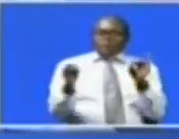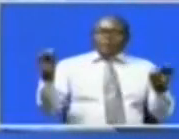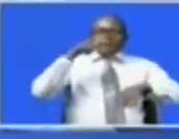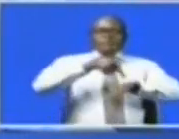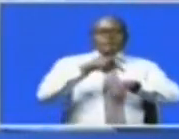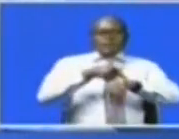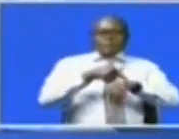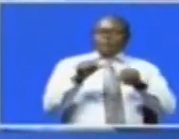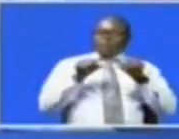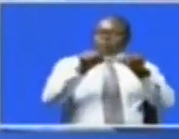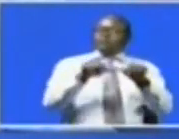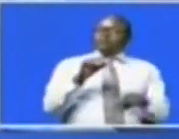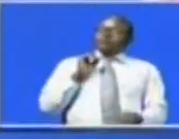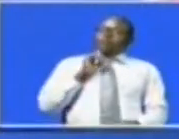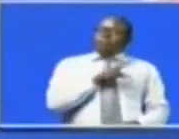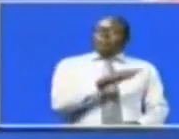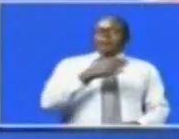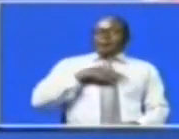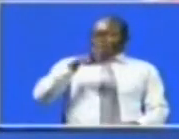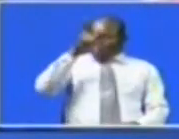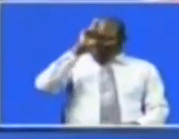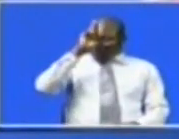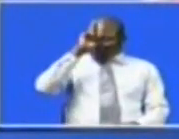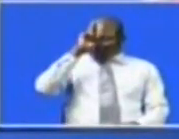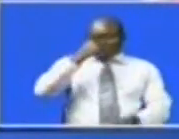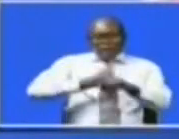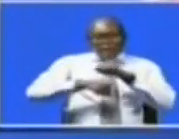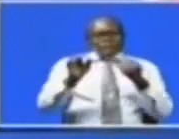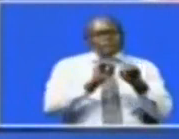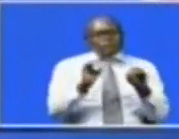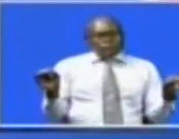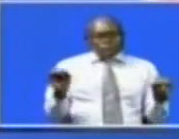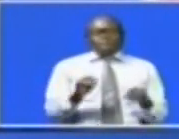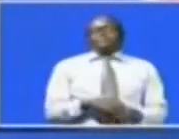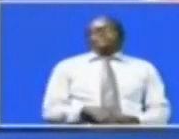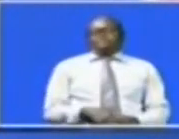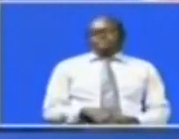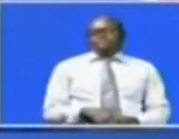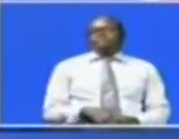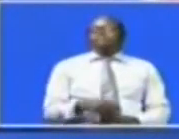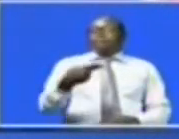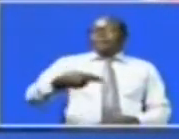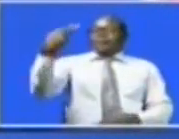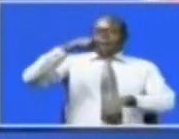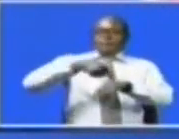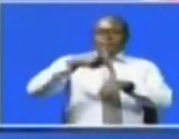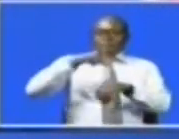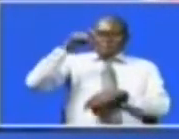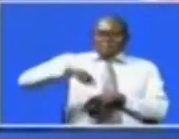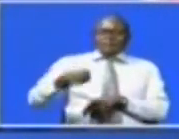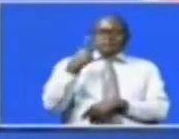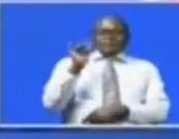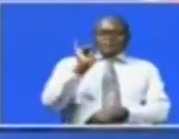time. And you continue complaining our intelligence, our police are not acting. It is a high time we realize